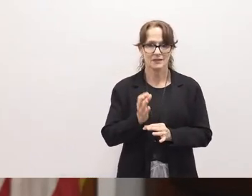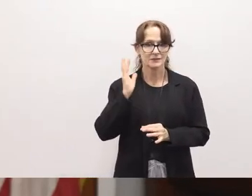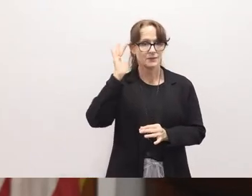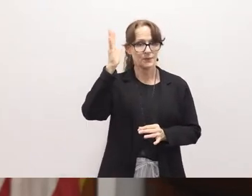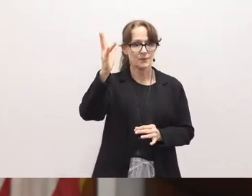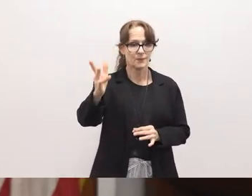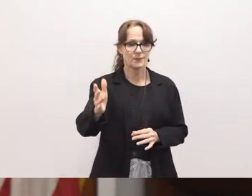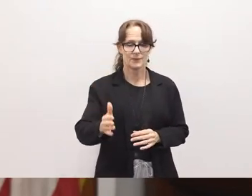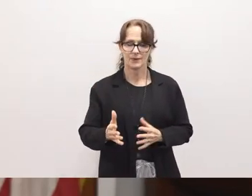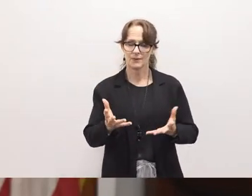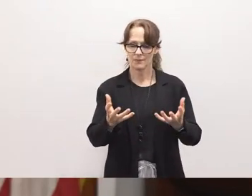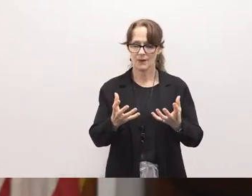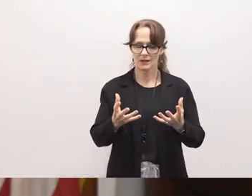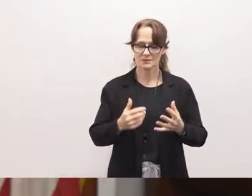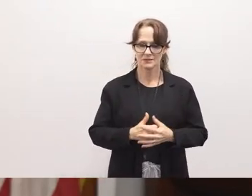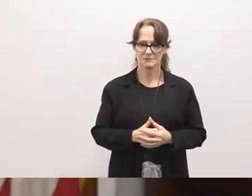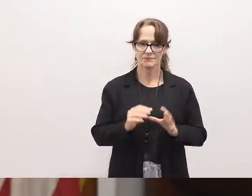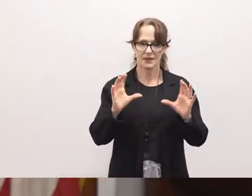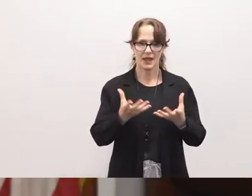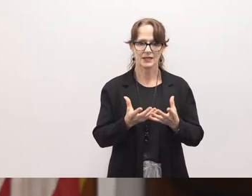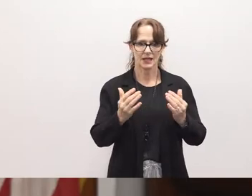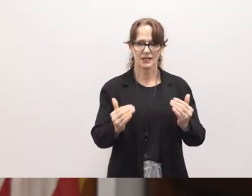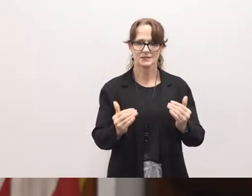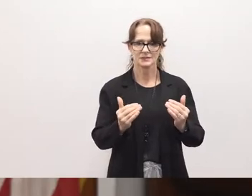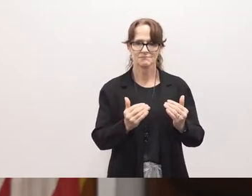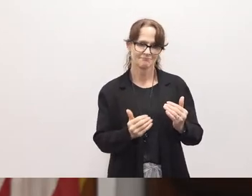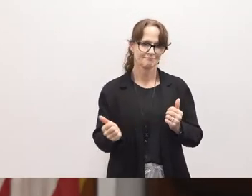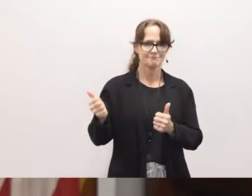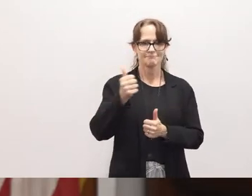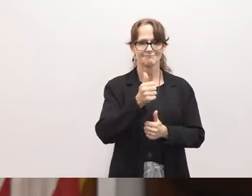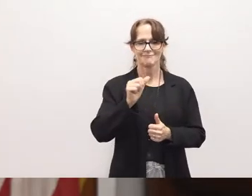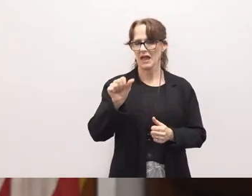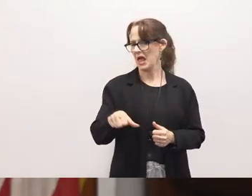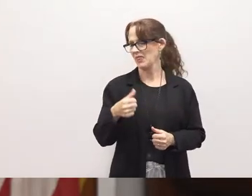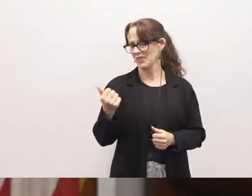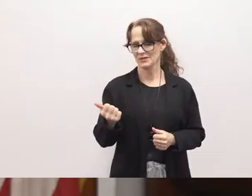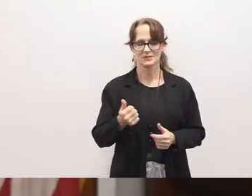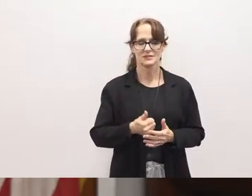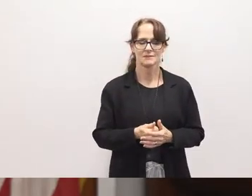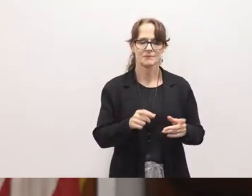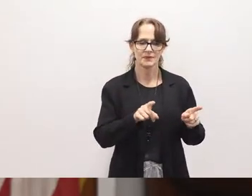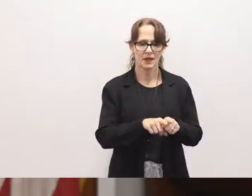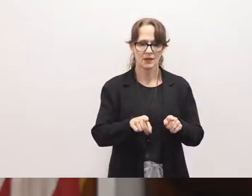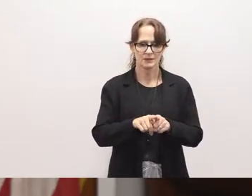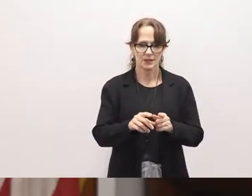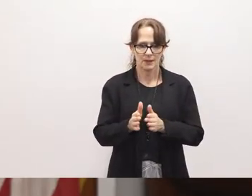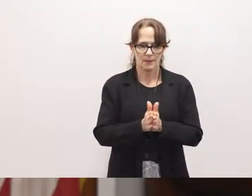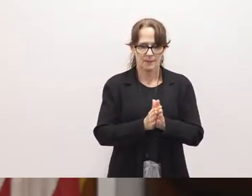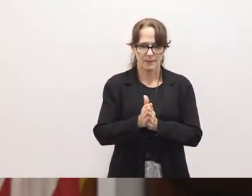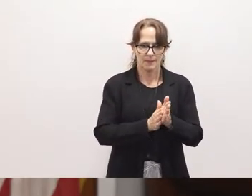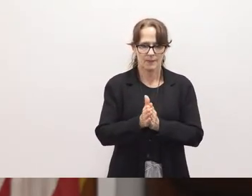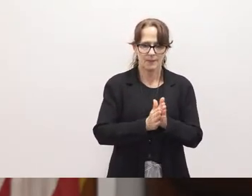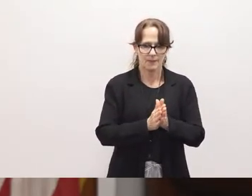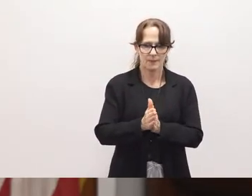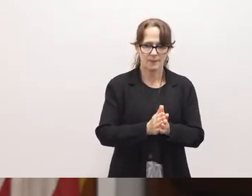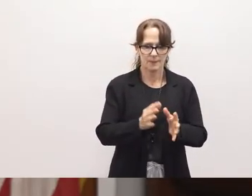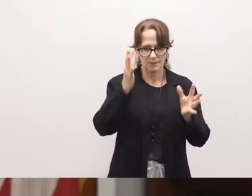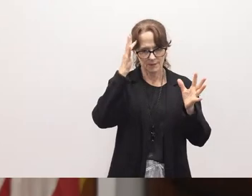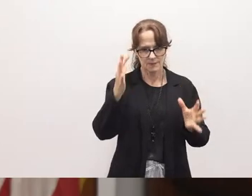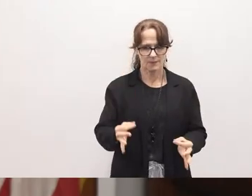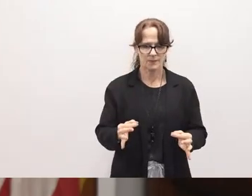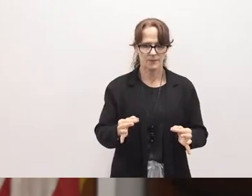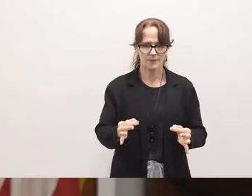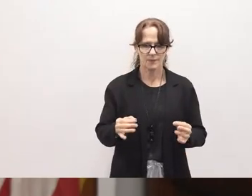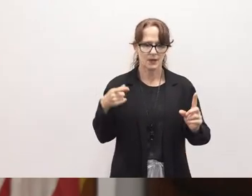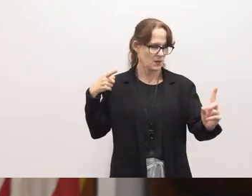future. So it makes that class rise above others. And your tenacious mentality that cannot deter you